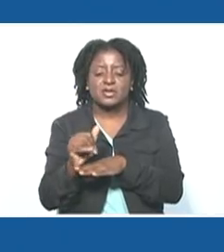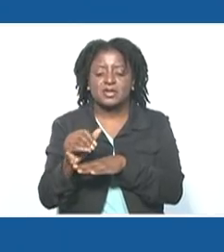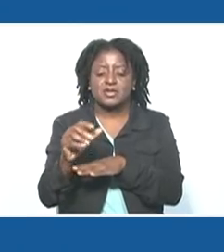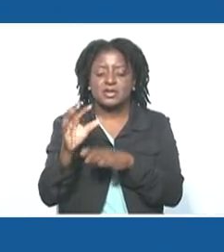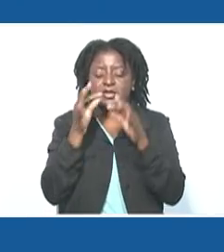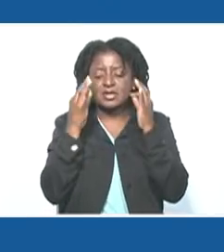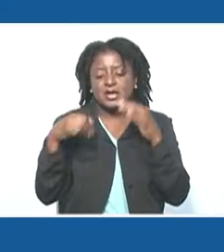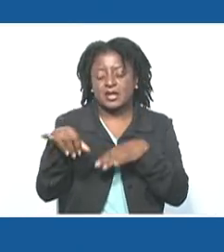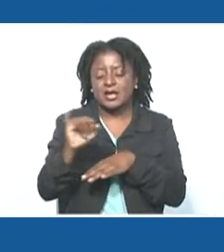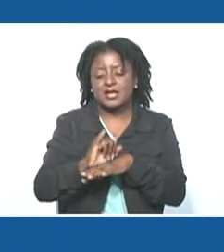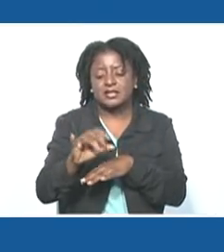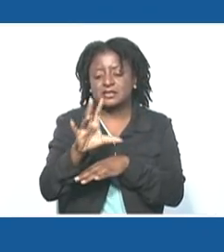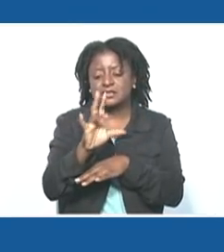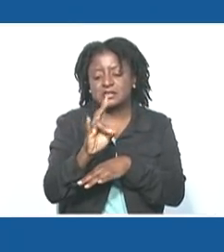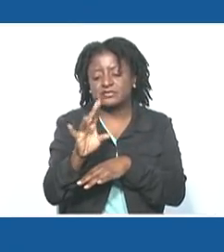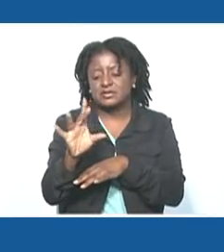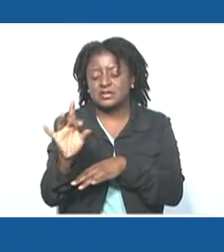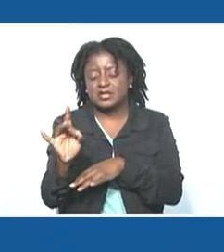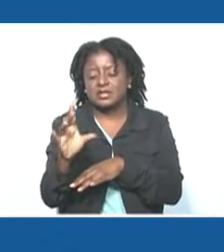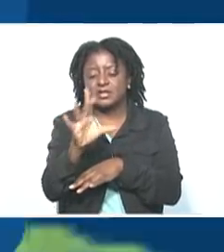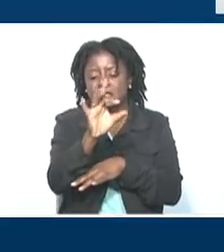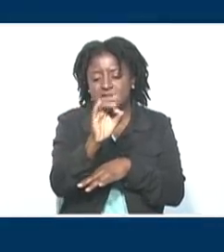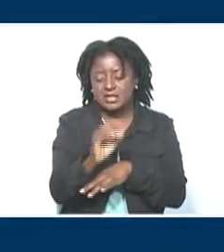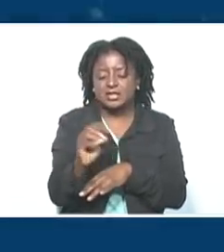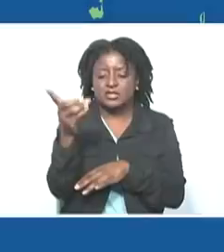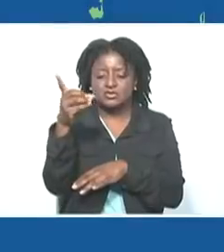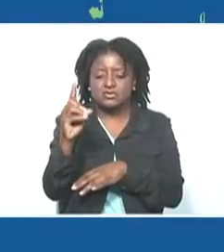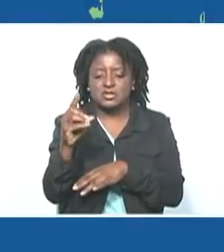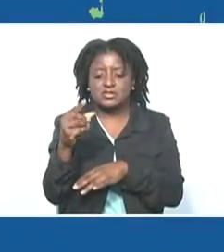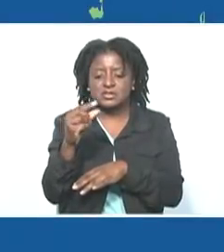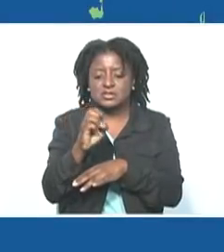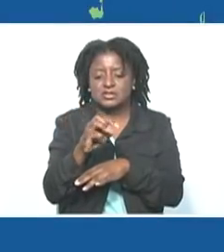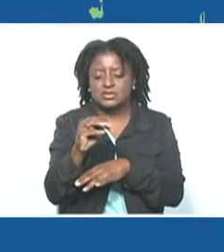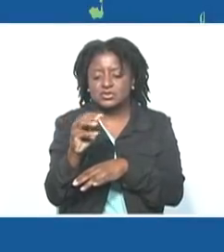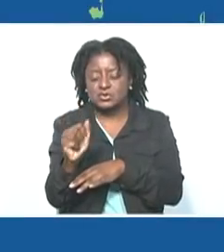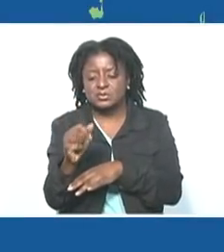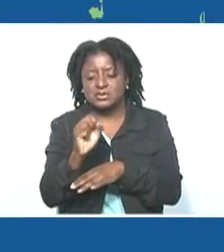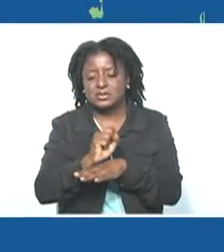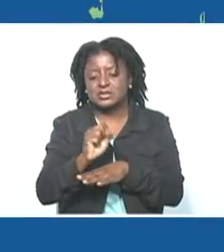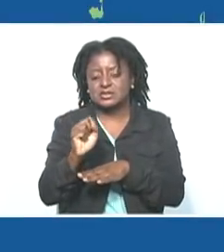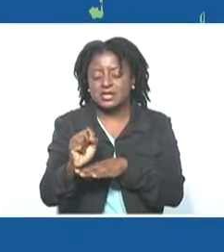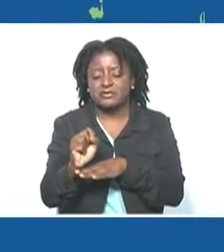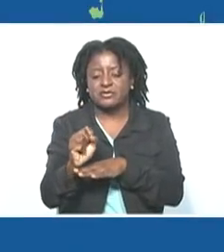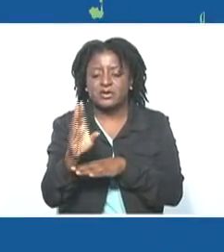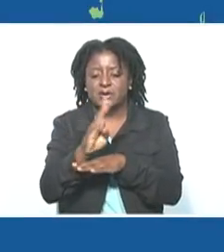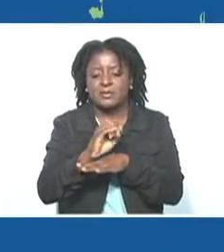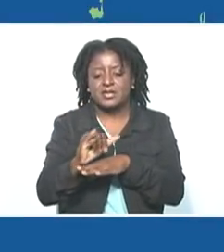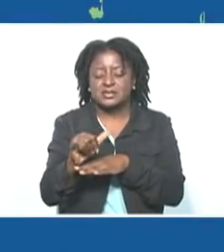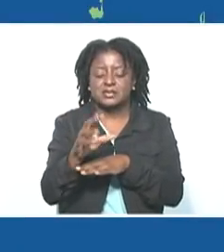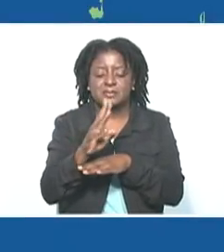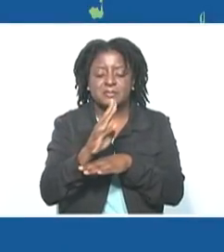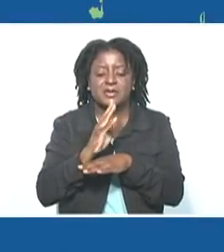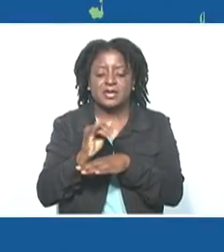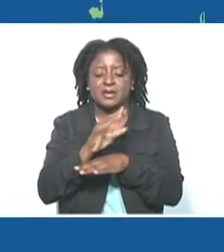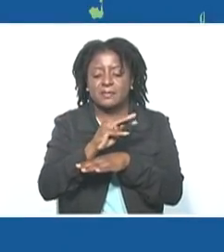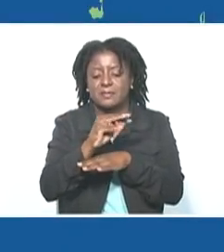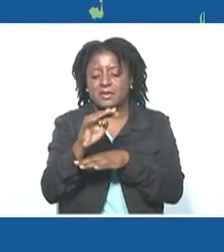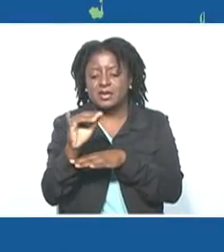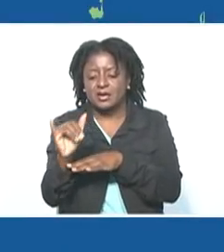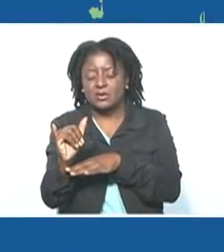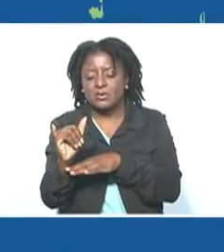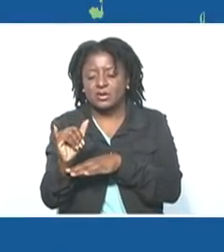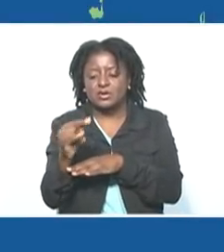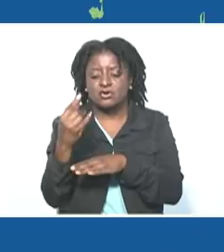Cat Island at 78, 80 degrees in Georgetown, Exuma. In San Salvador, Betsy Bay, Maguana, Crooked